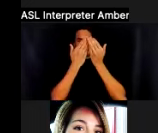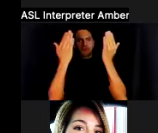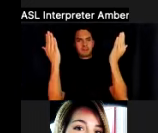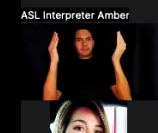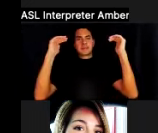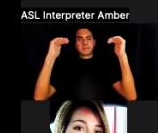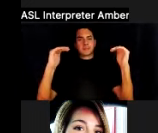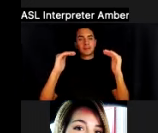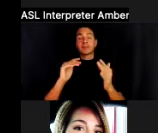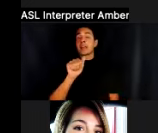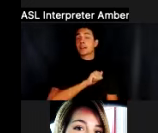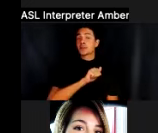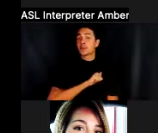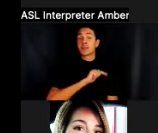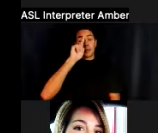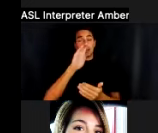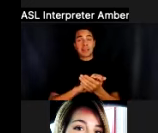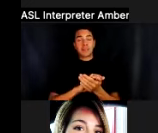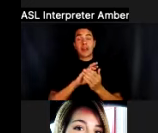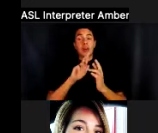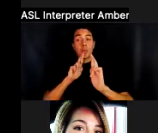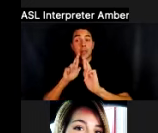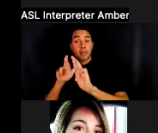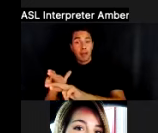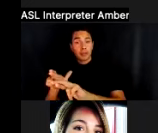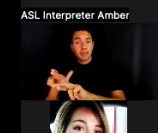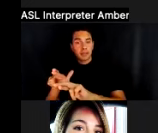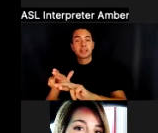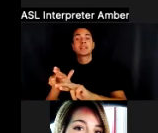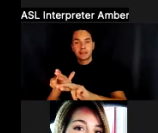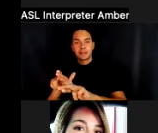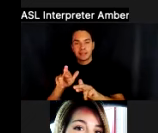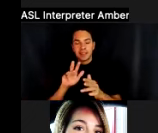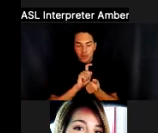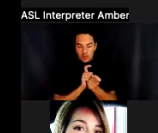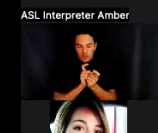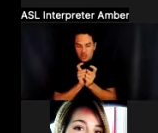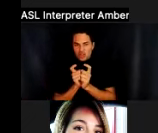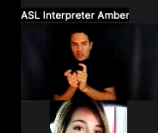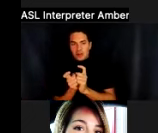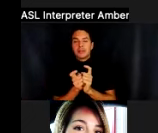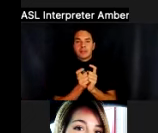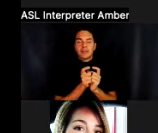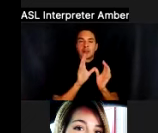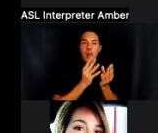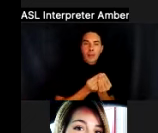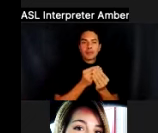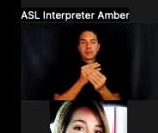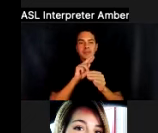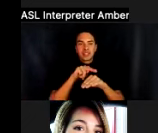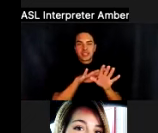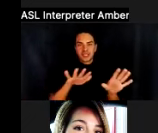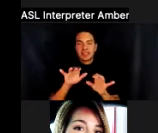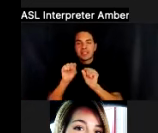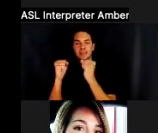attitudes, beliefs, and responses within tribal nations and society might be